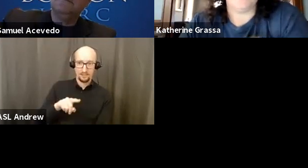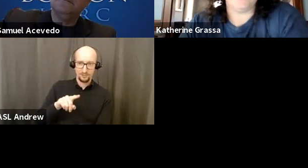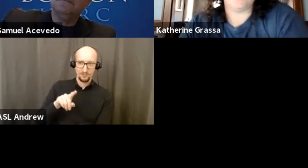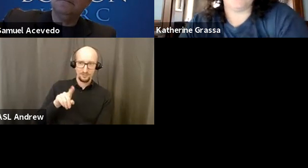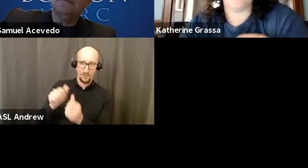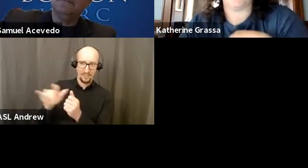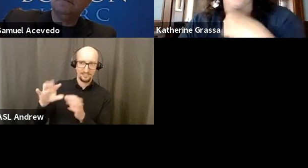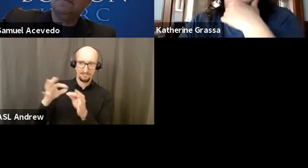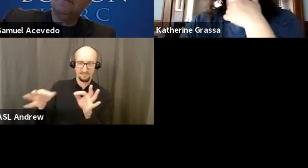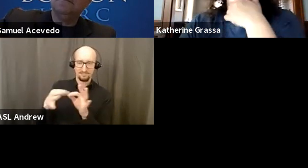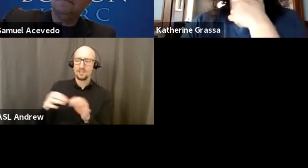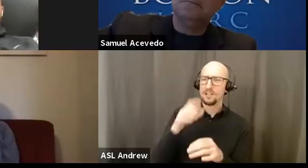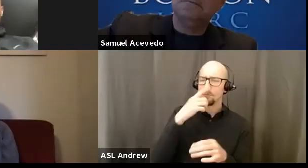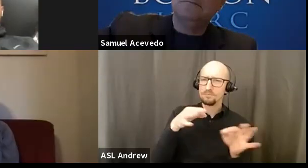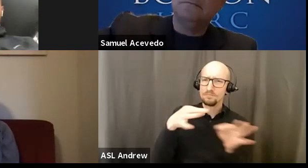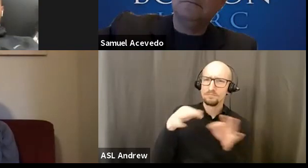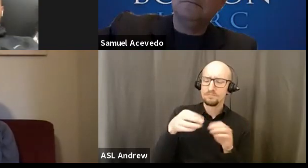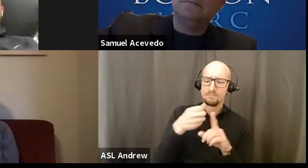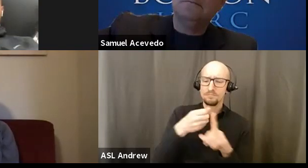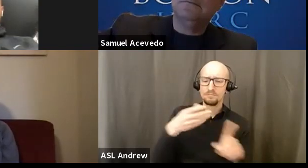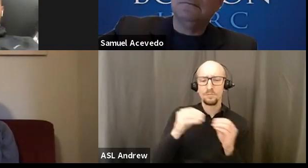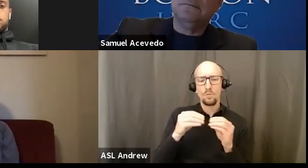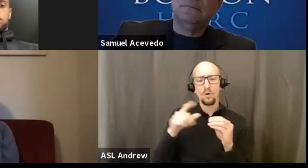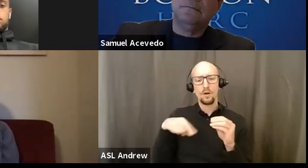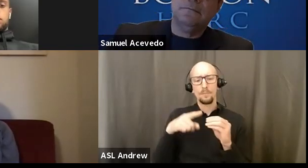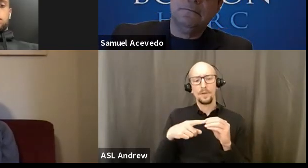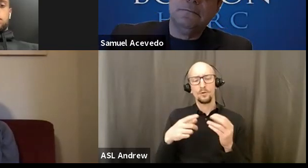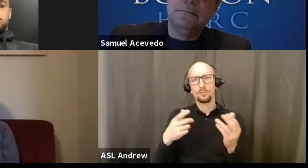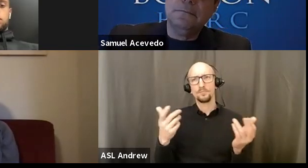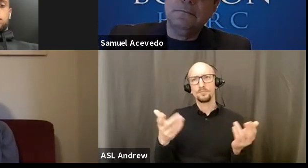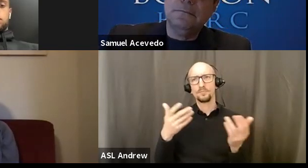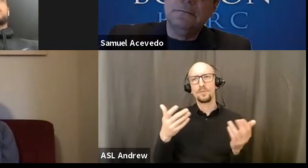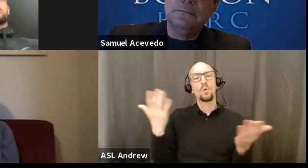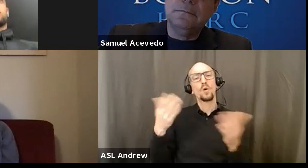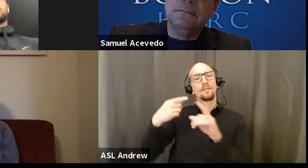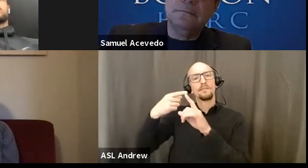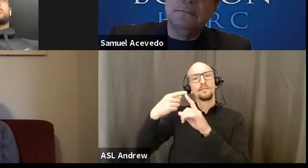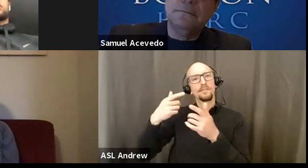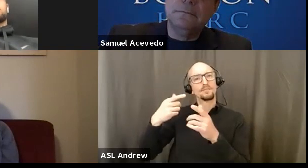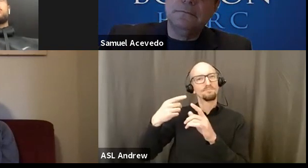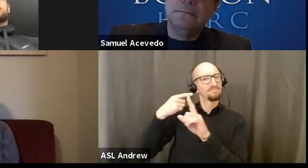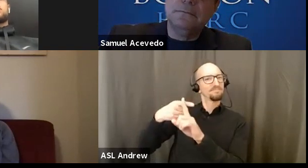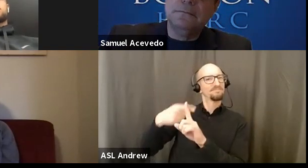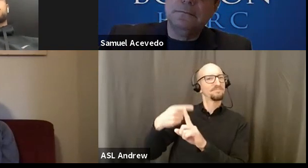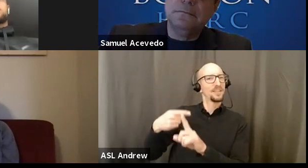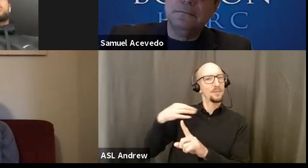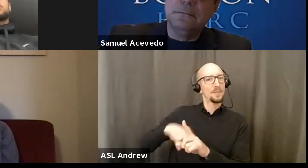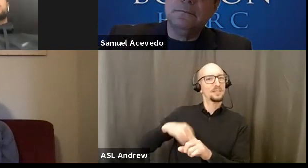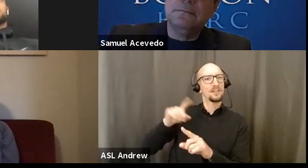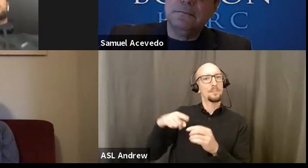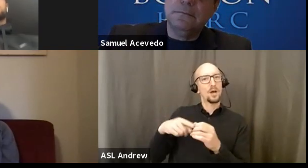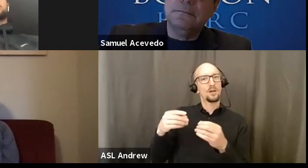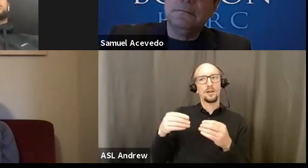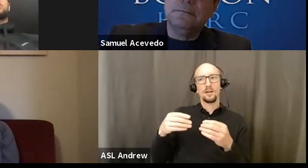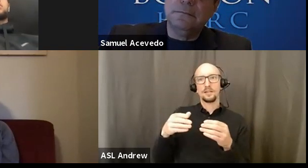mind sharing a little bit more about what the benefit in your view is of expanding to